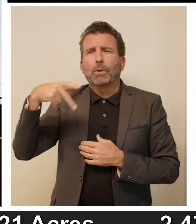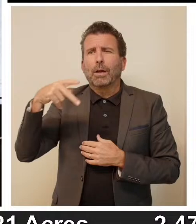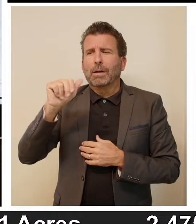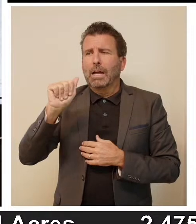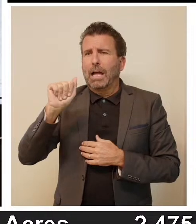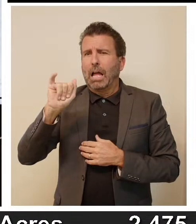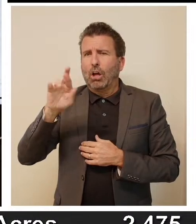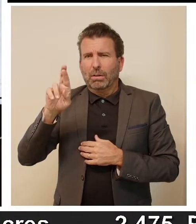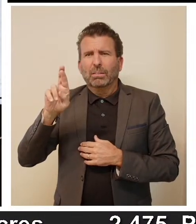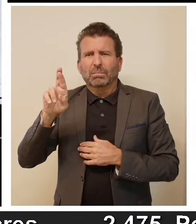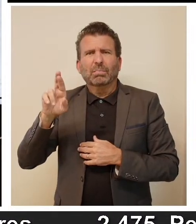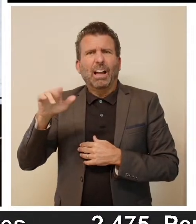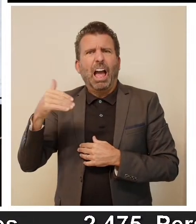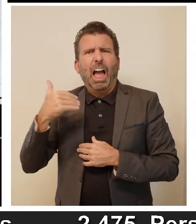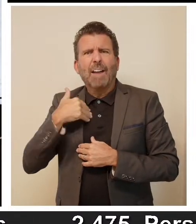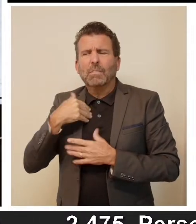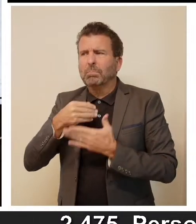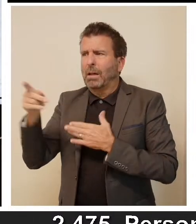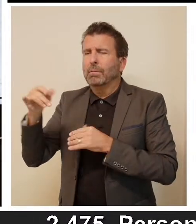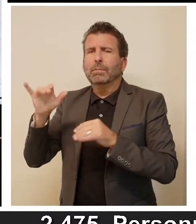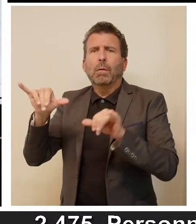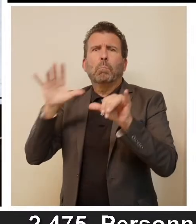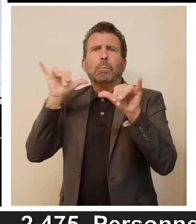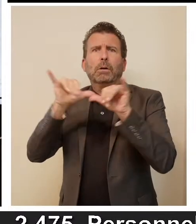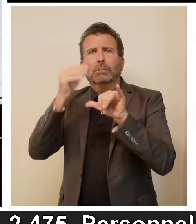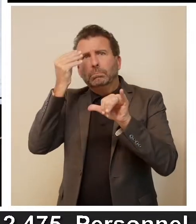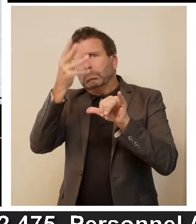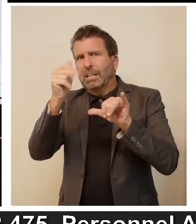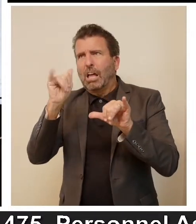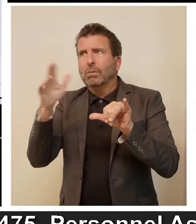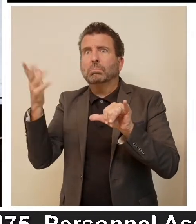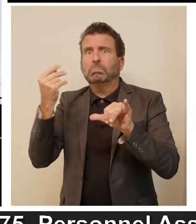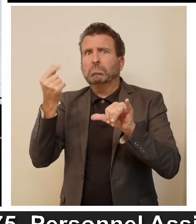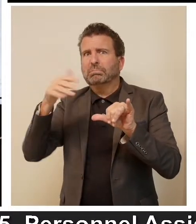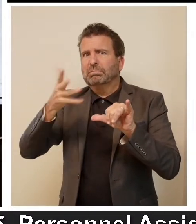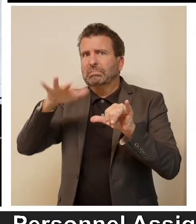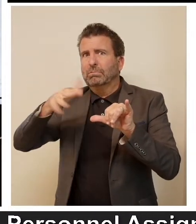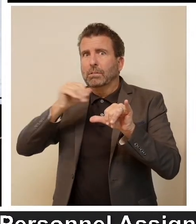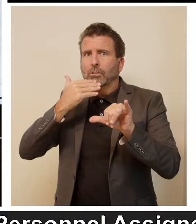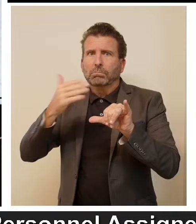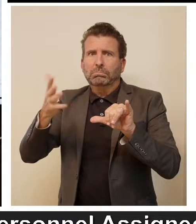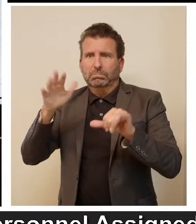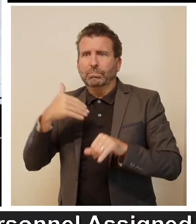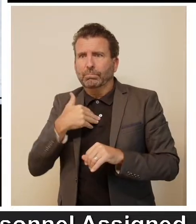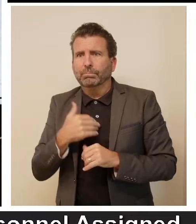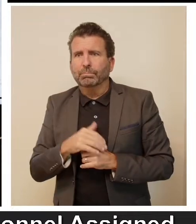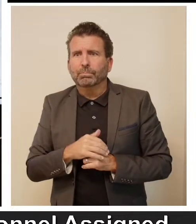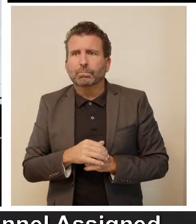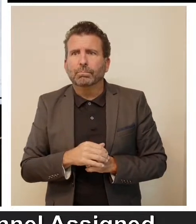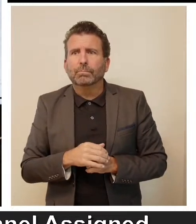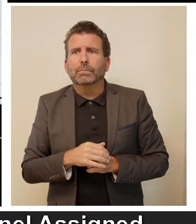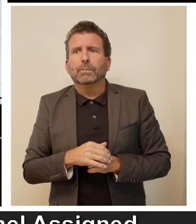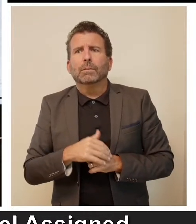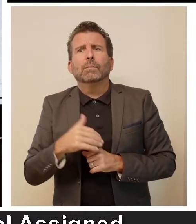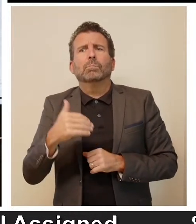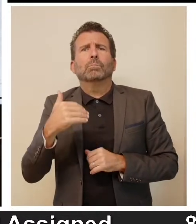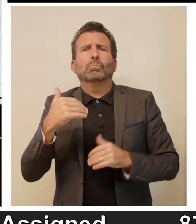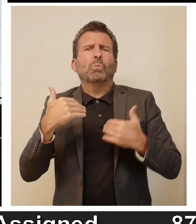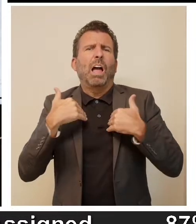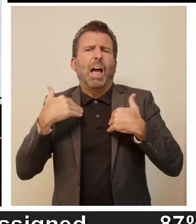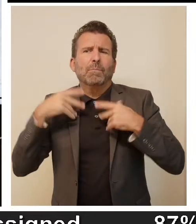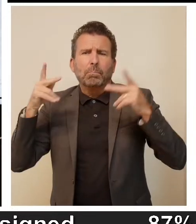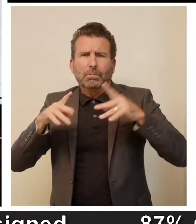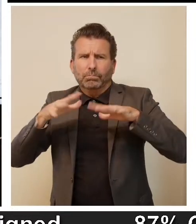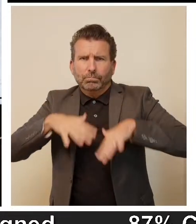really helped us fill in the gaps that are left by the standalone regulatory monitors. For some context, we